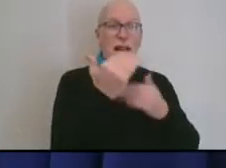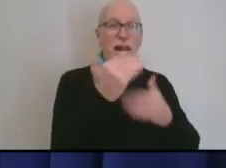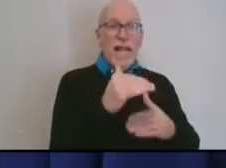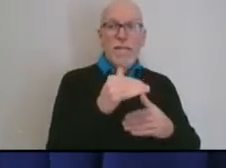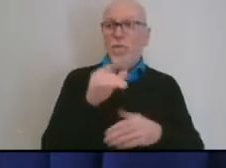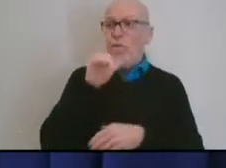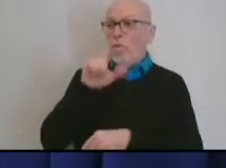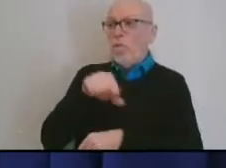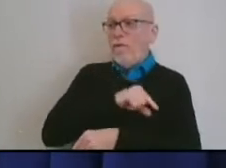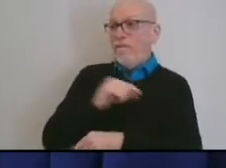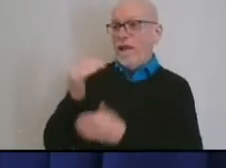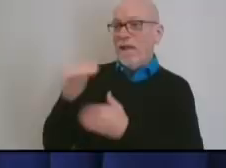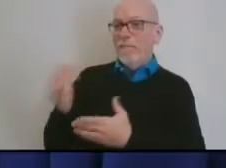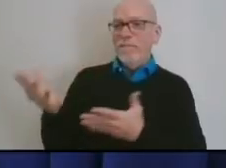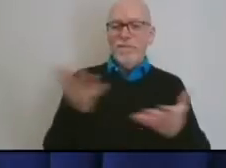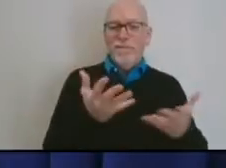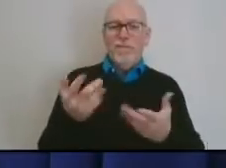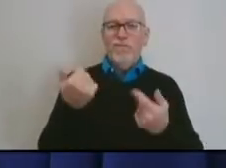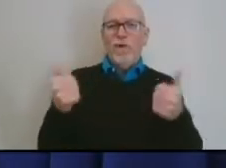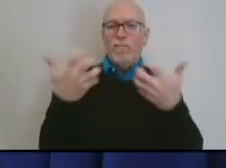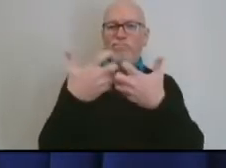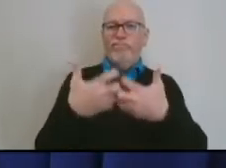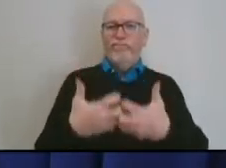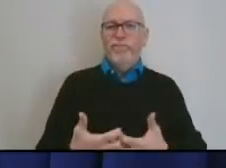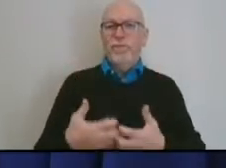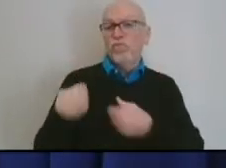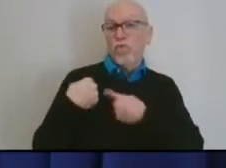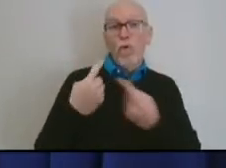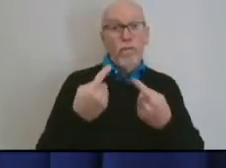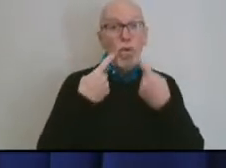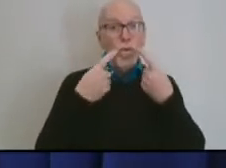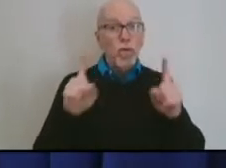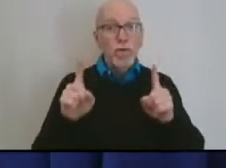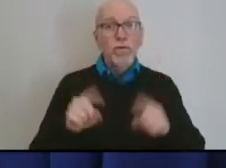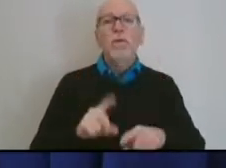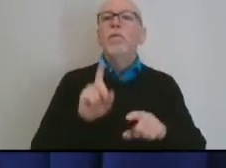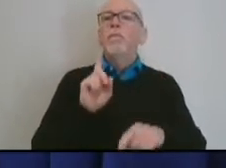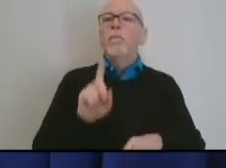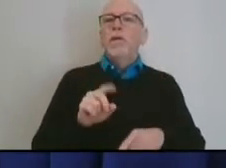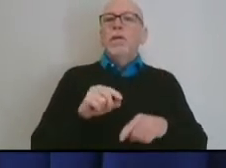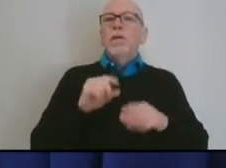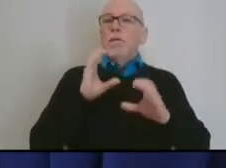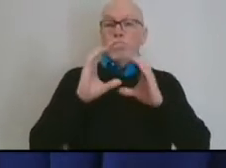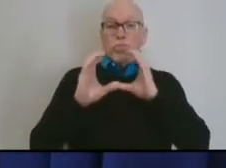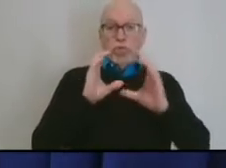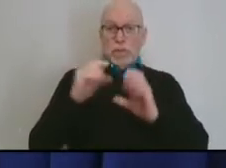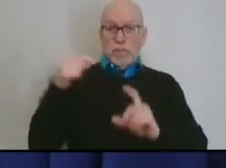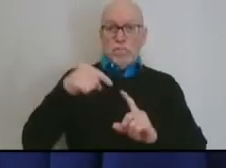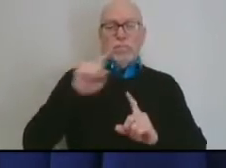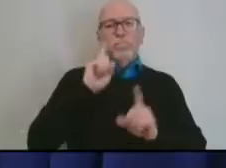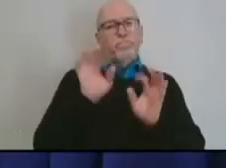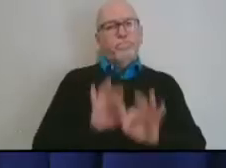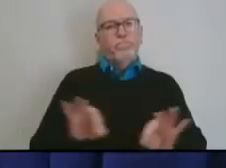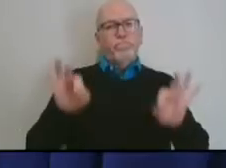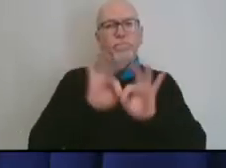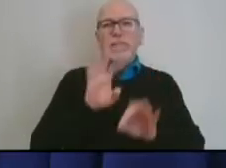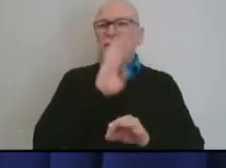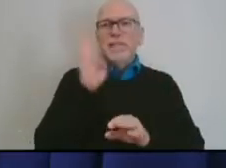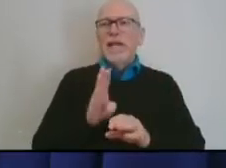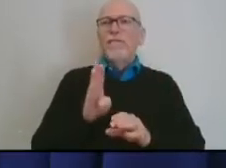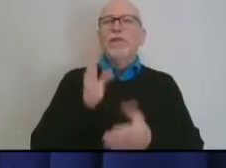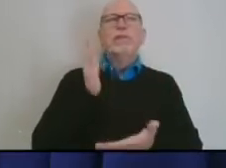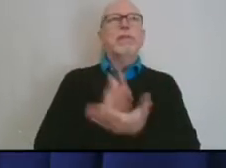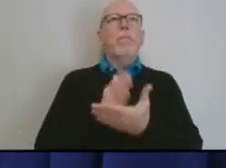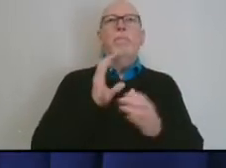do, and it's working. But that communication part of it is never ending, and we